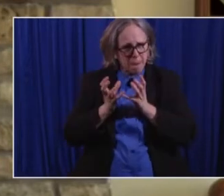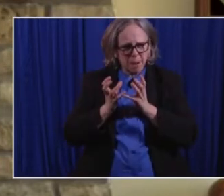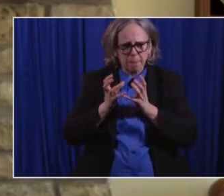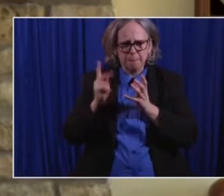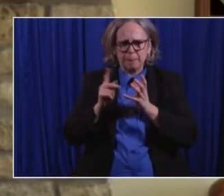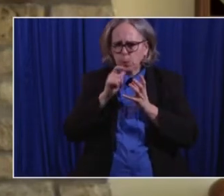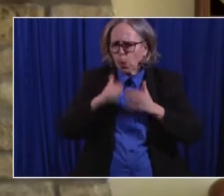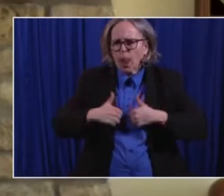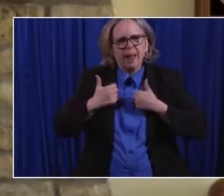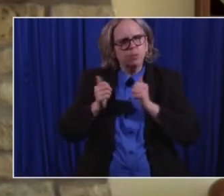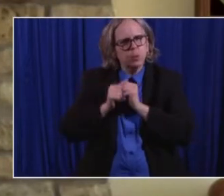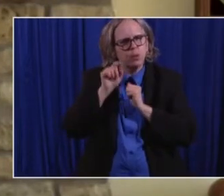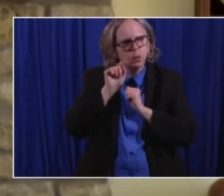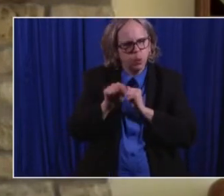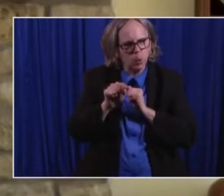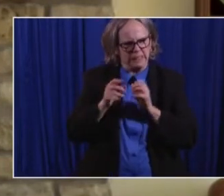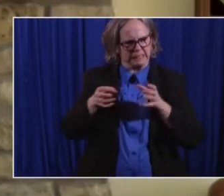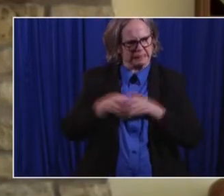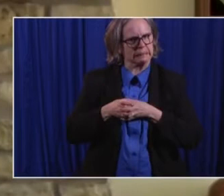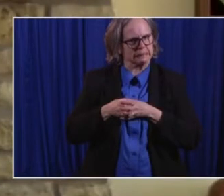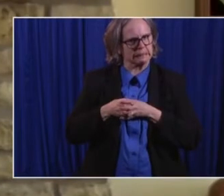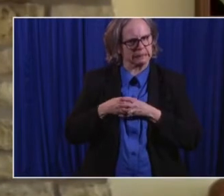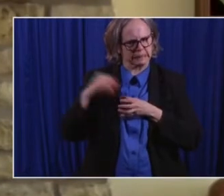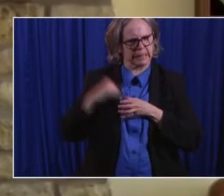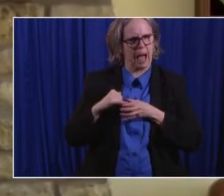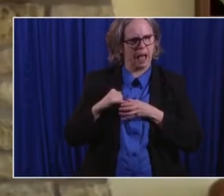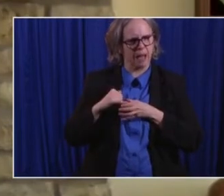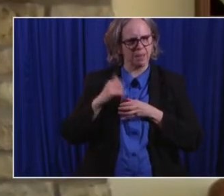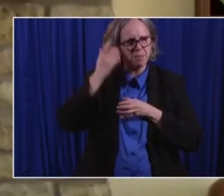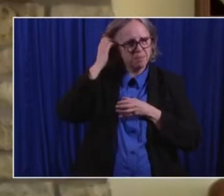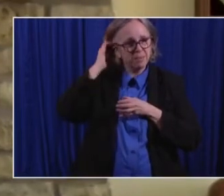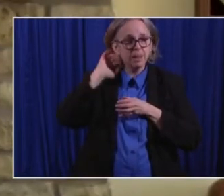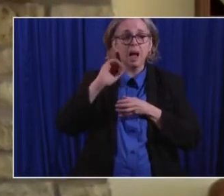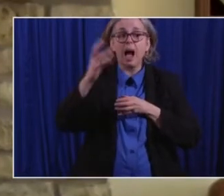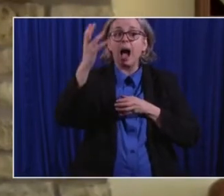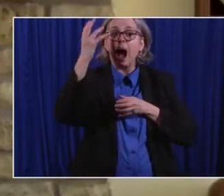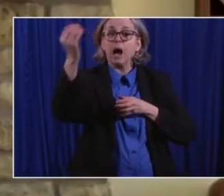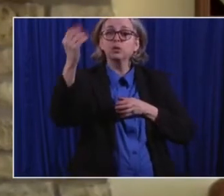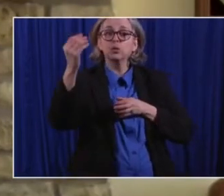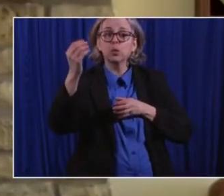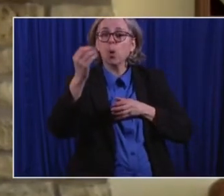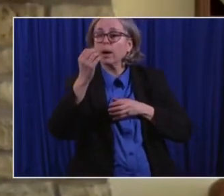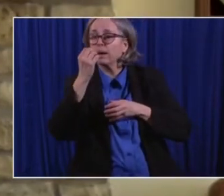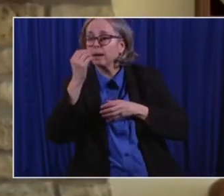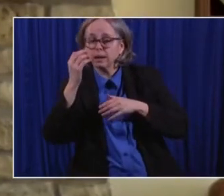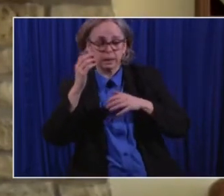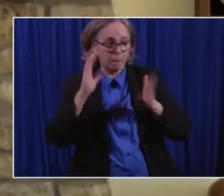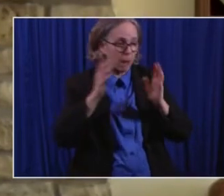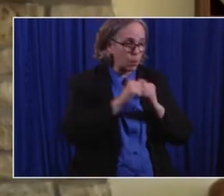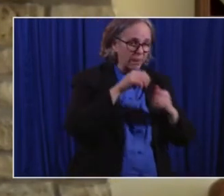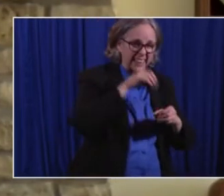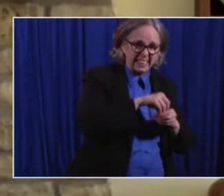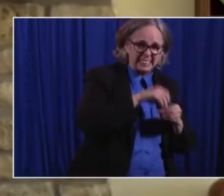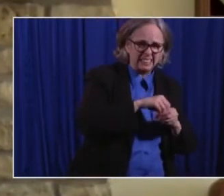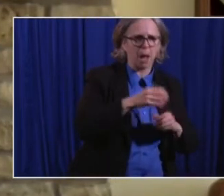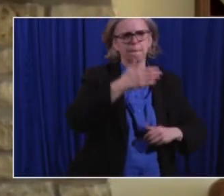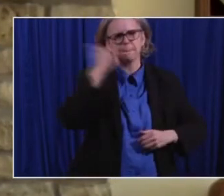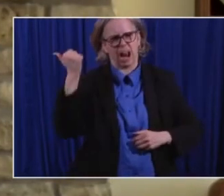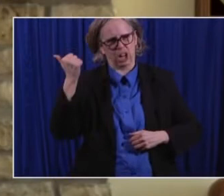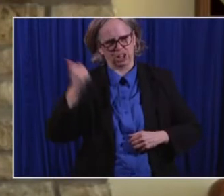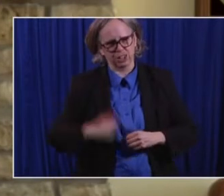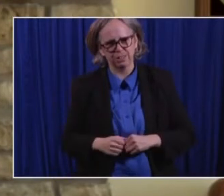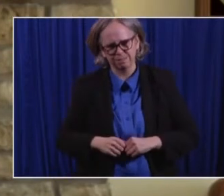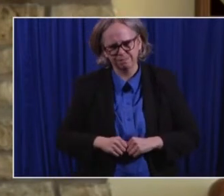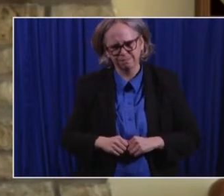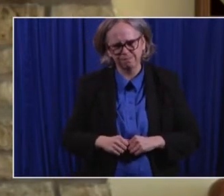to them. Outdoors is better than indoors is number 6. 7, big indoor areas are better than small